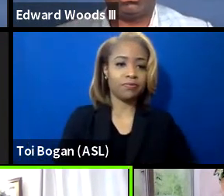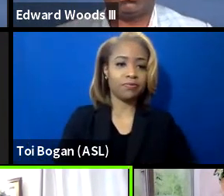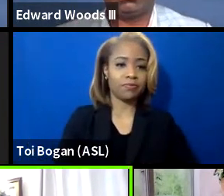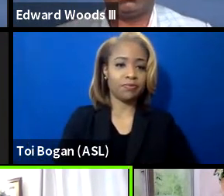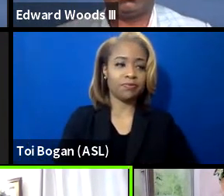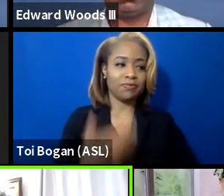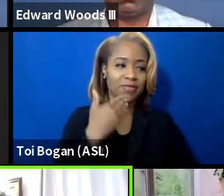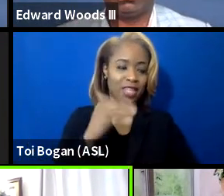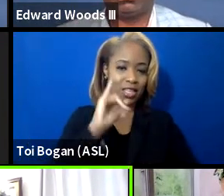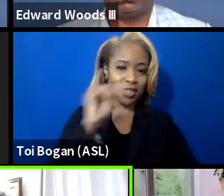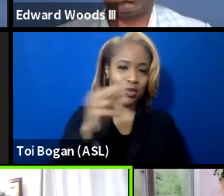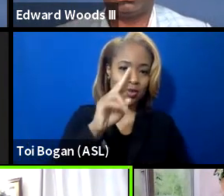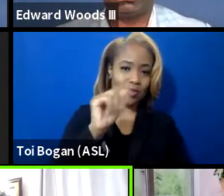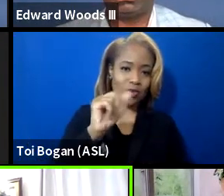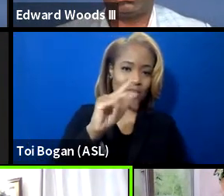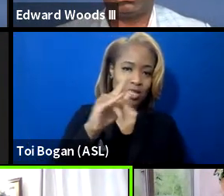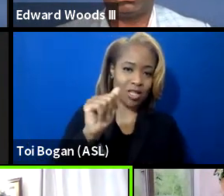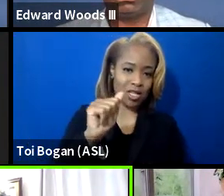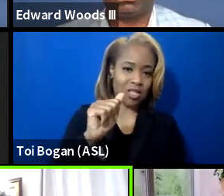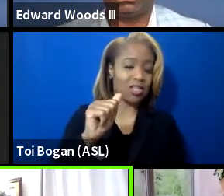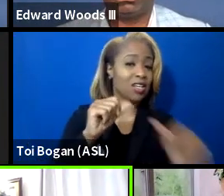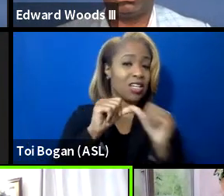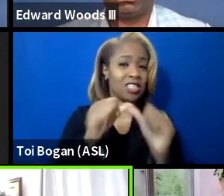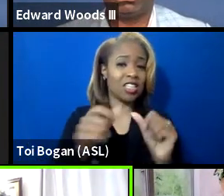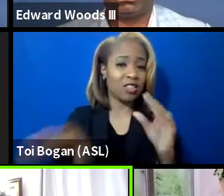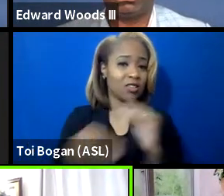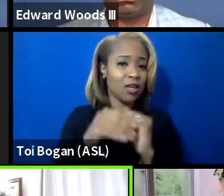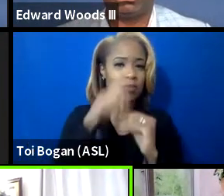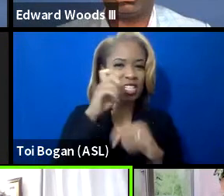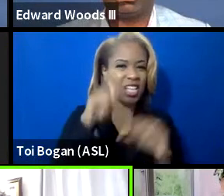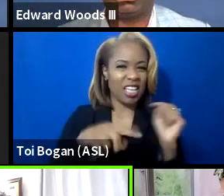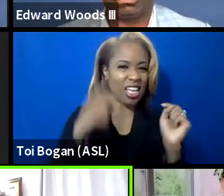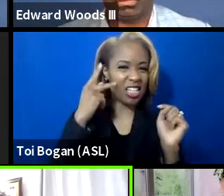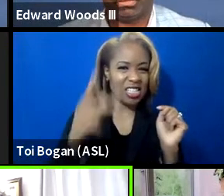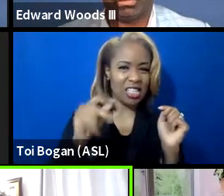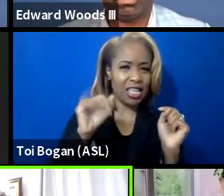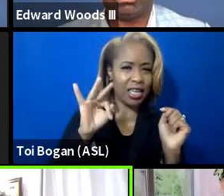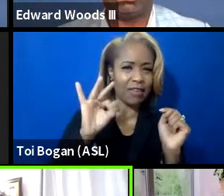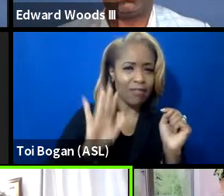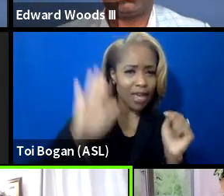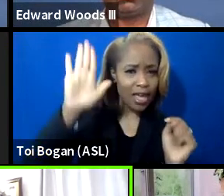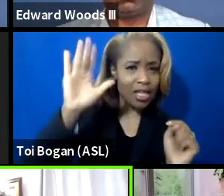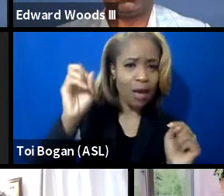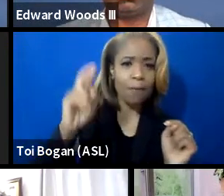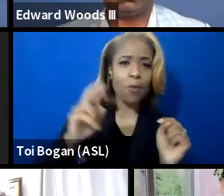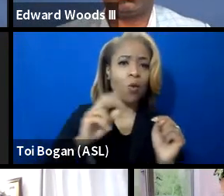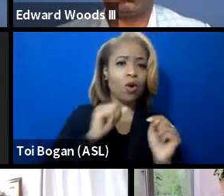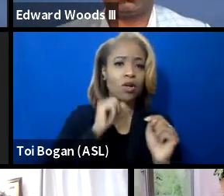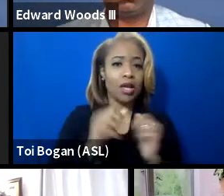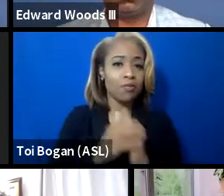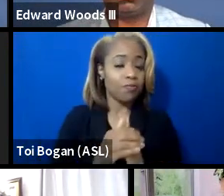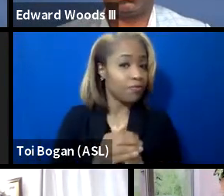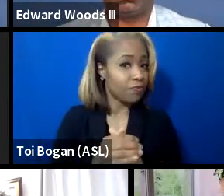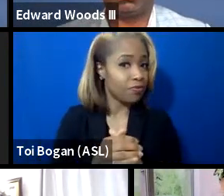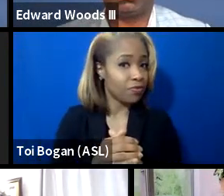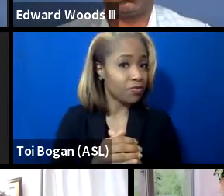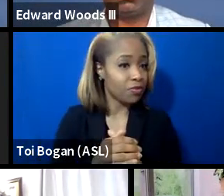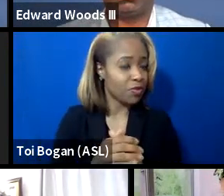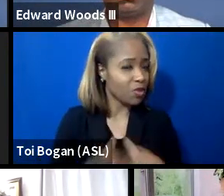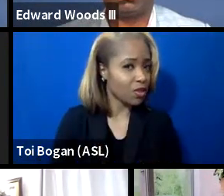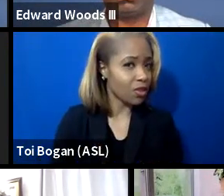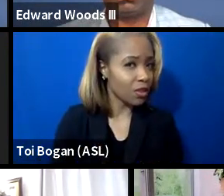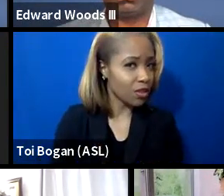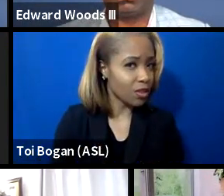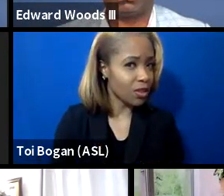Thank you, Juanita. Please continue to chirp in, because I can't see if you have a hand raised, so don't feel like you're barging in. I